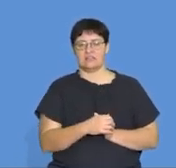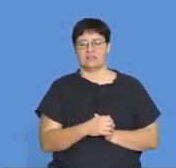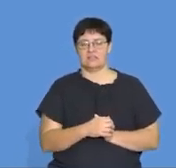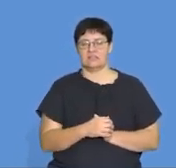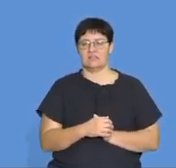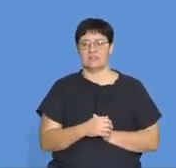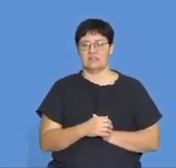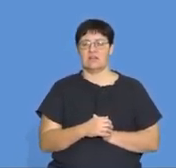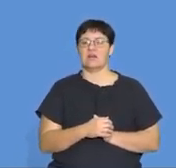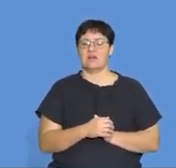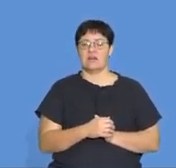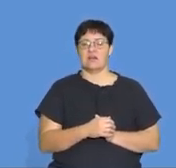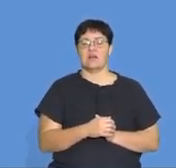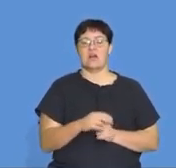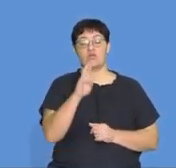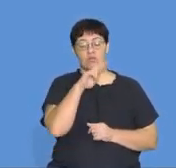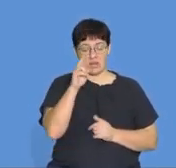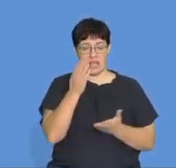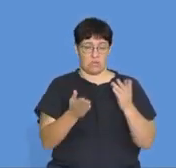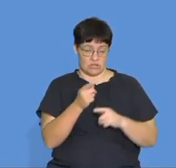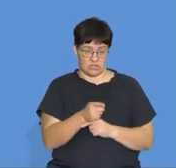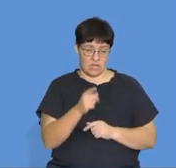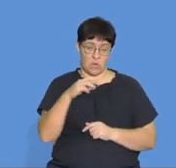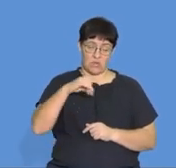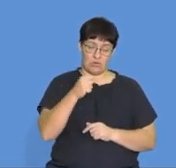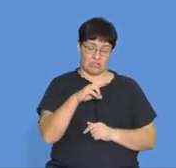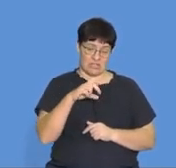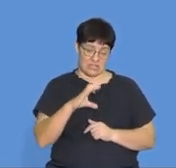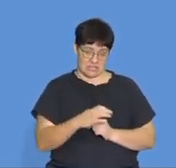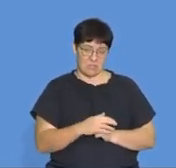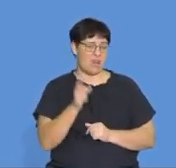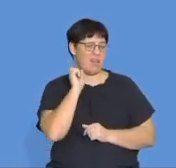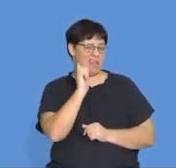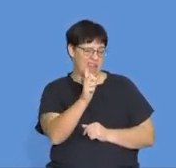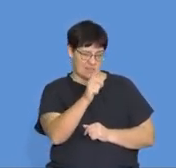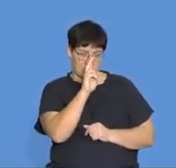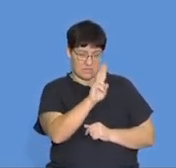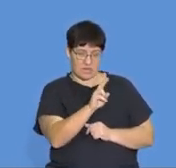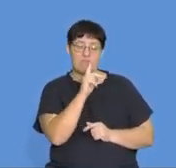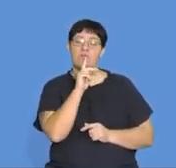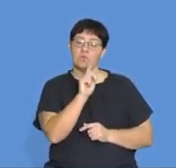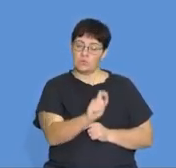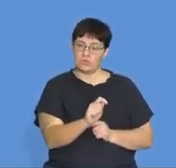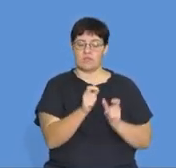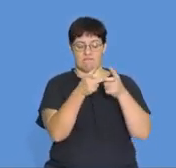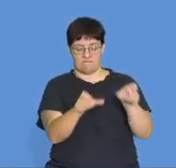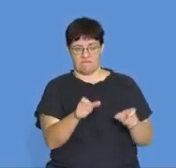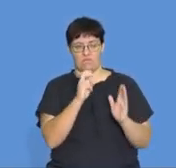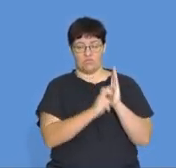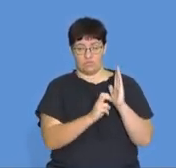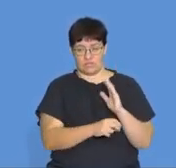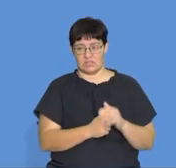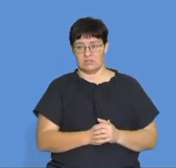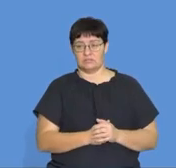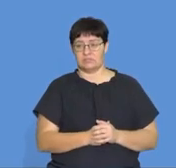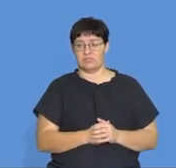a quadratic equation, right? Which we will then look at a later stage and use the factorization rules.